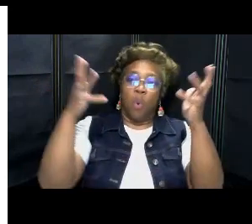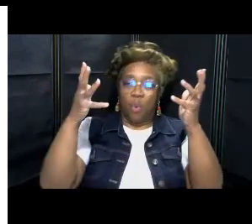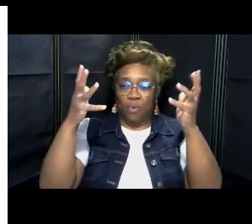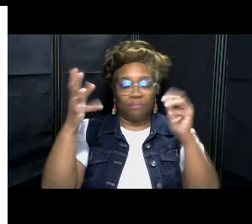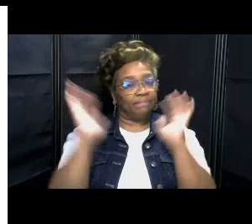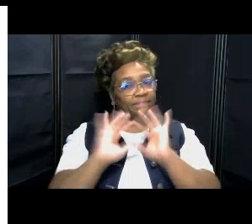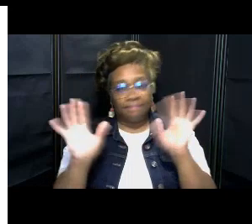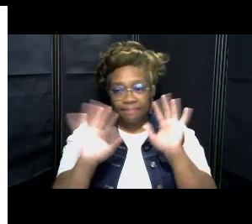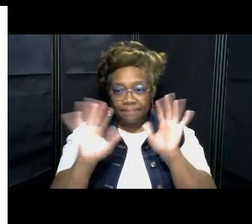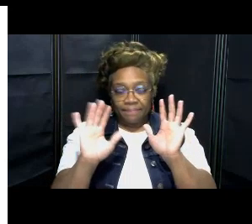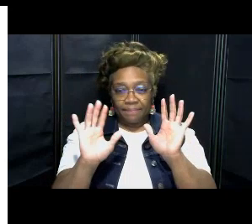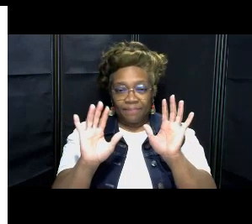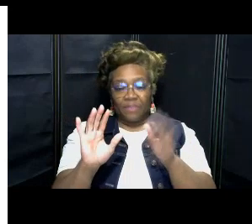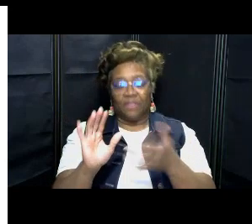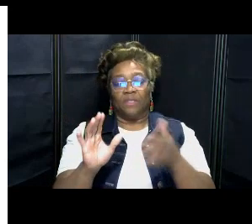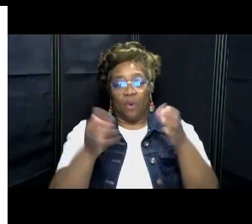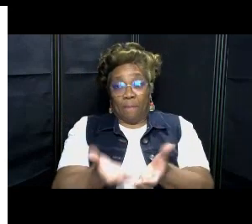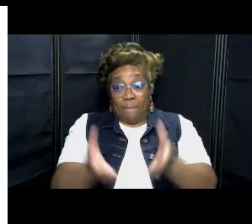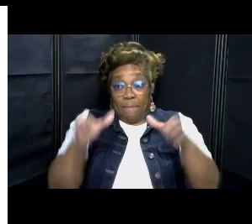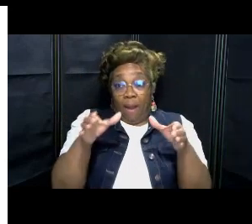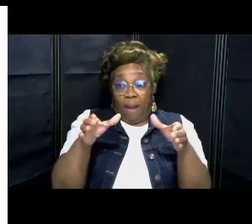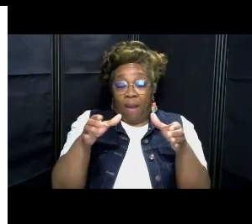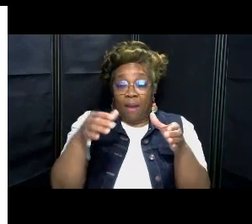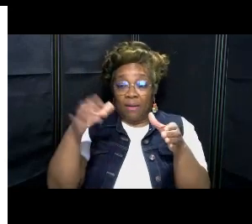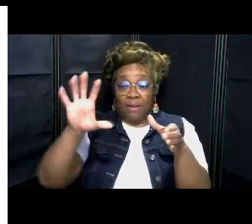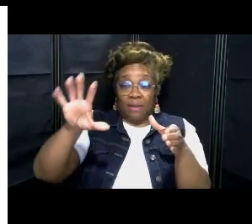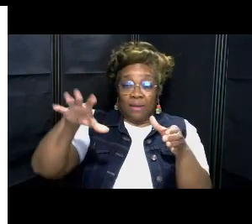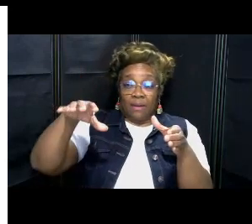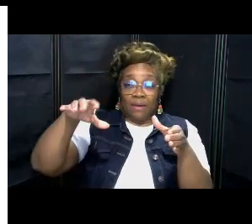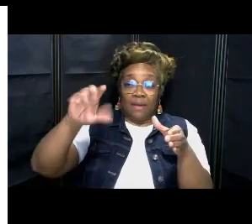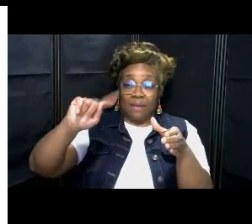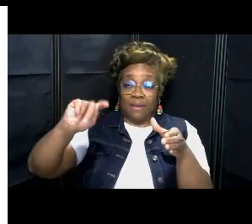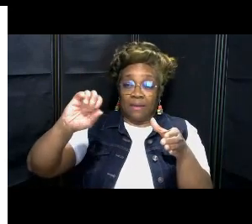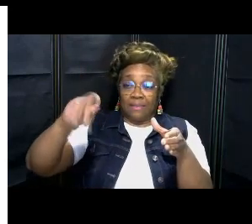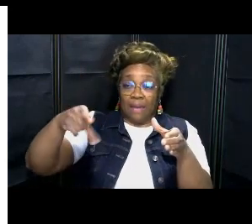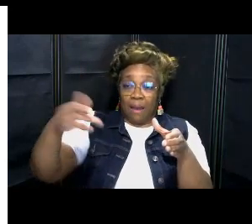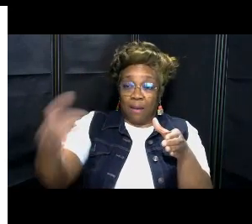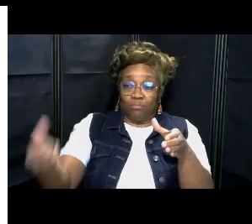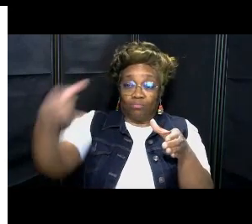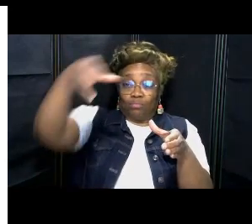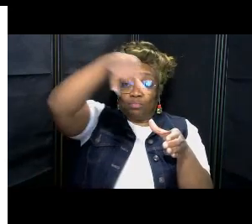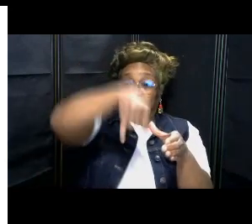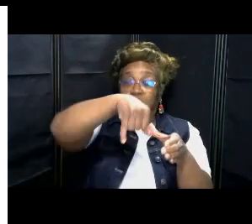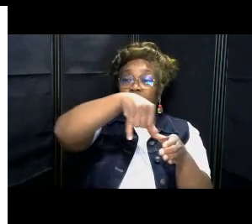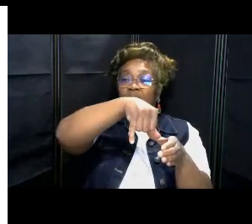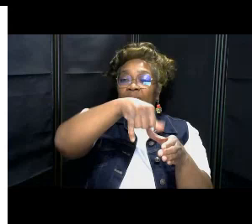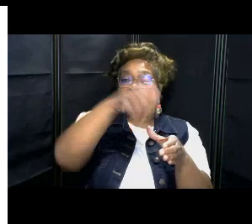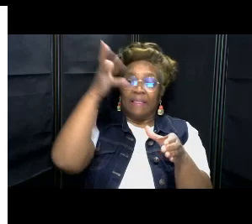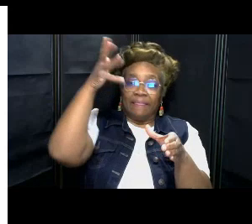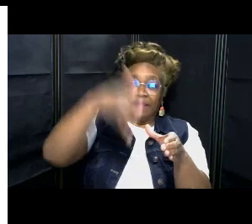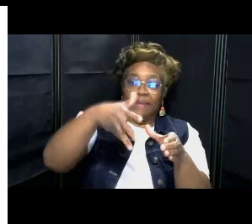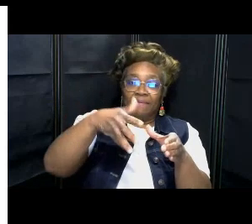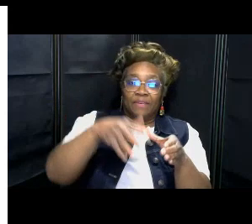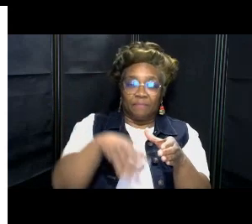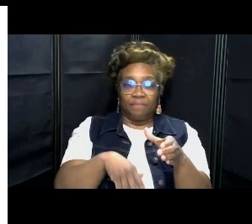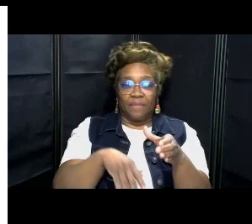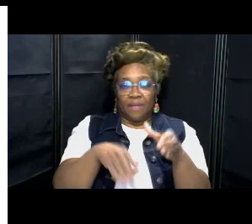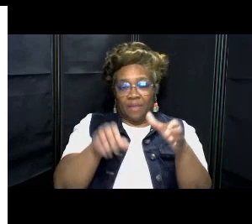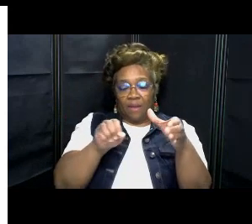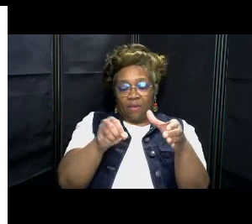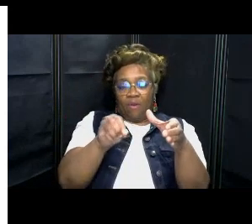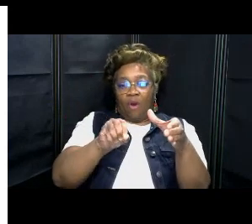once you actually put the top on, leave the top on. And we're going to, of course, turn it off and move